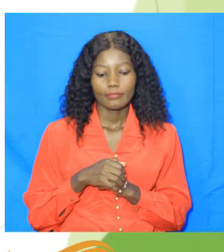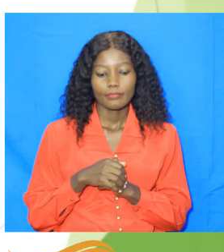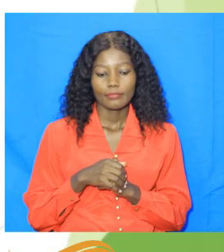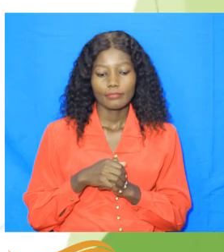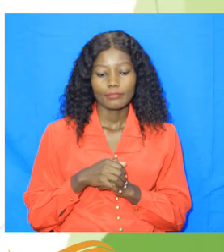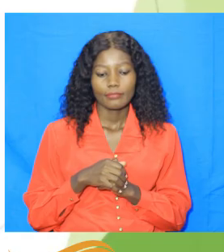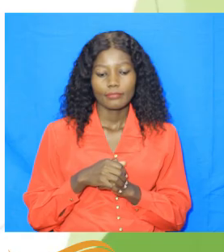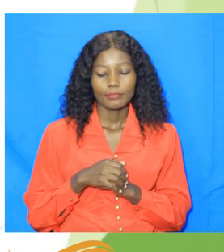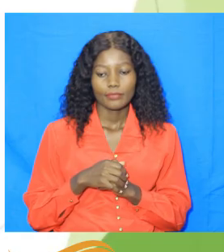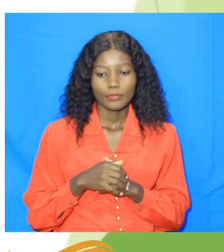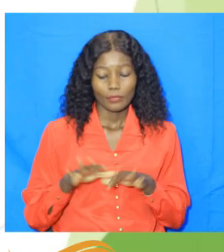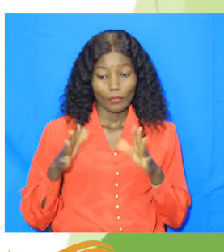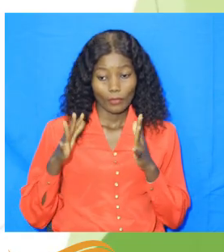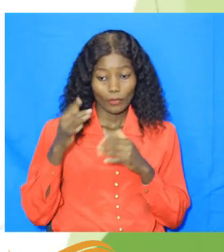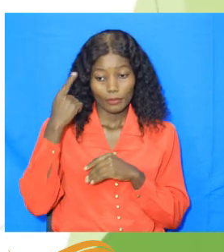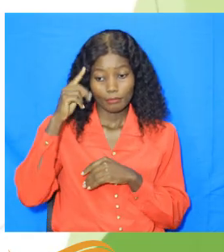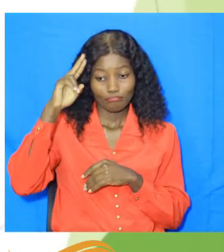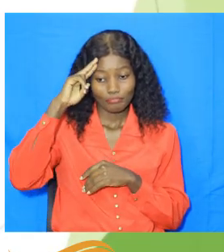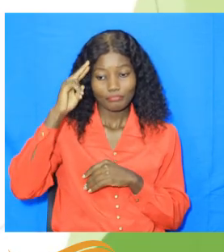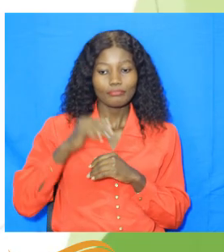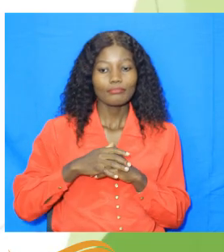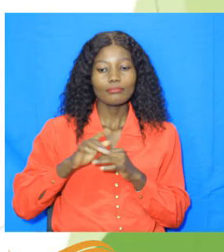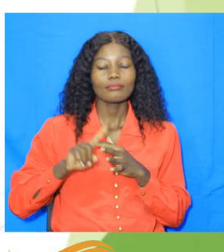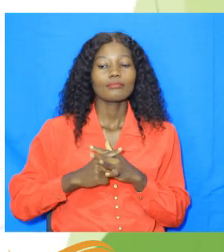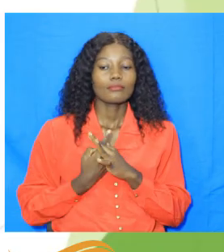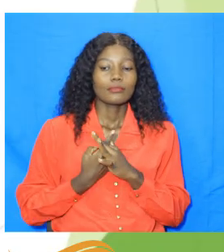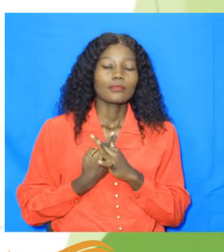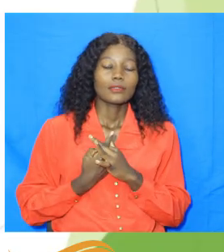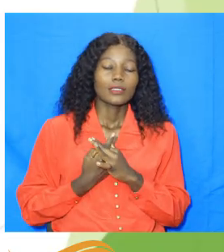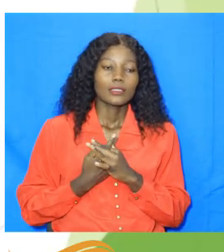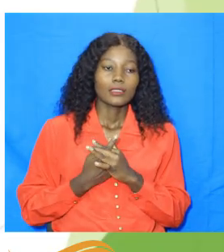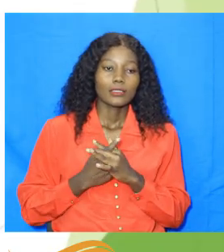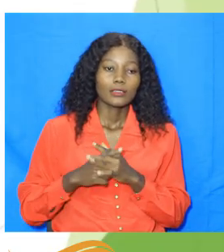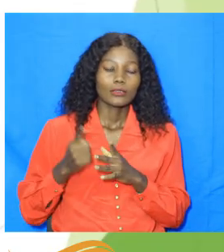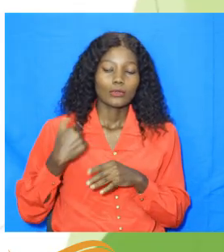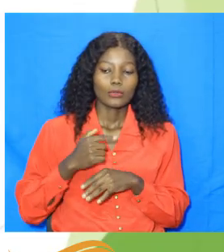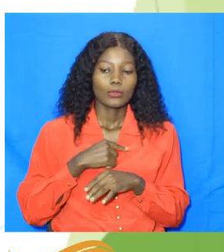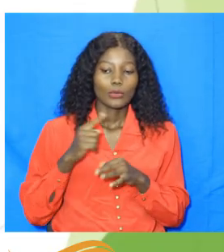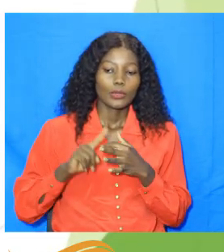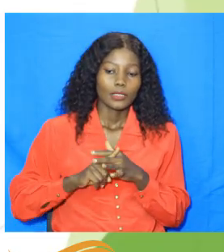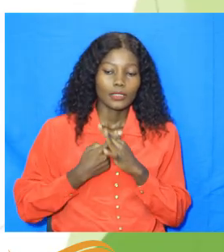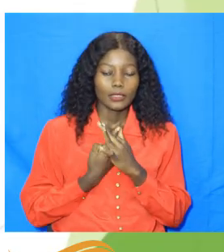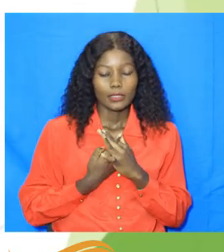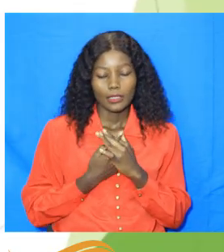ceremony of salutation. At the beginning, there's a ceremony of salutation. We start with